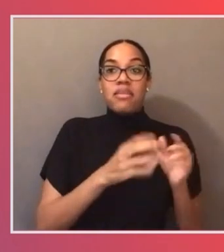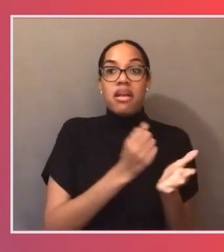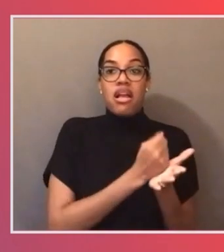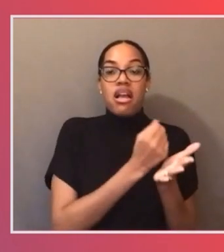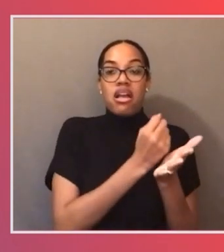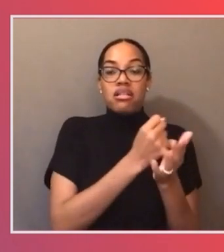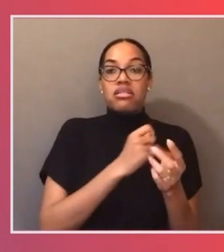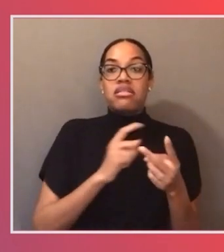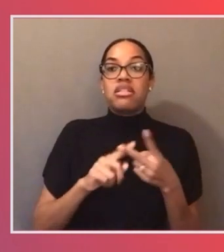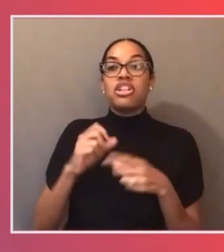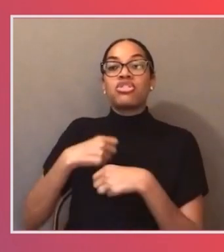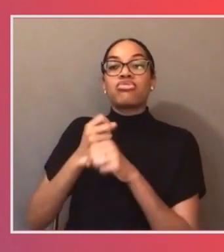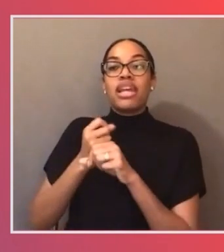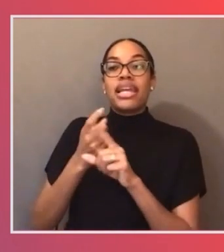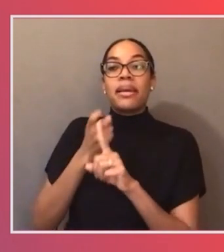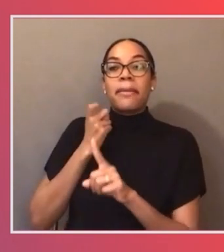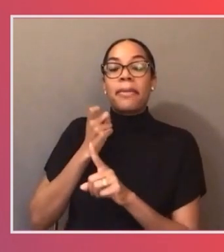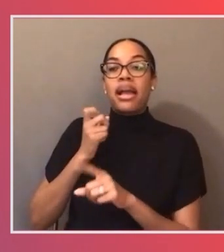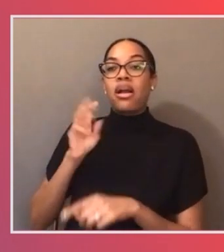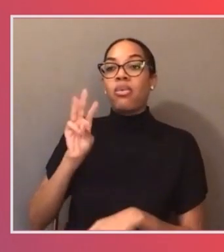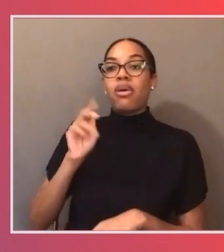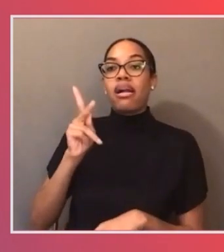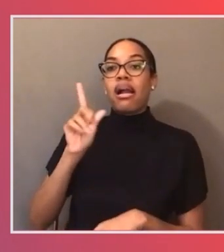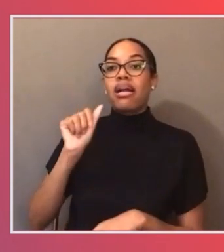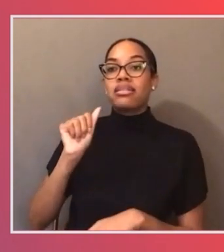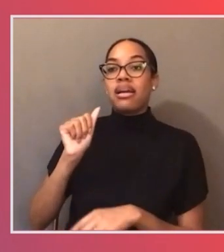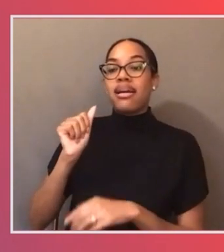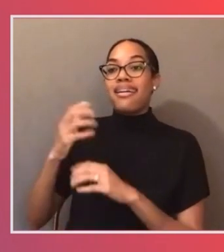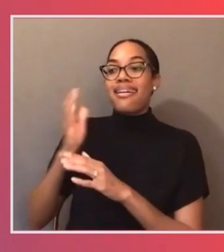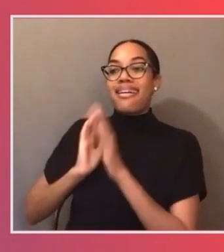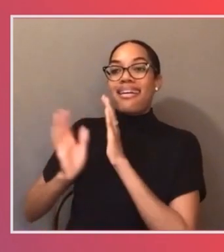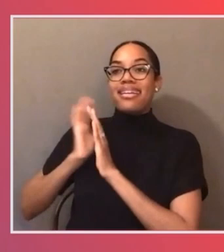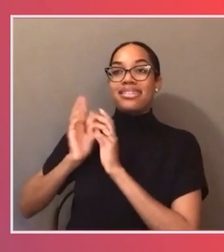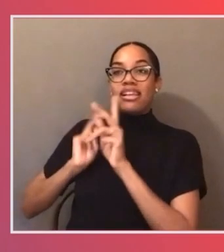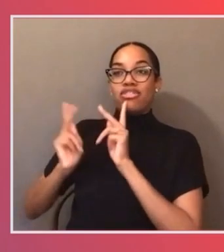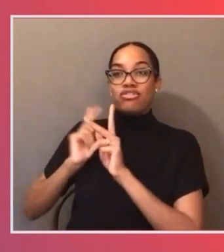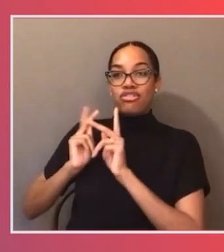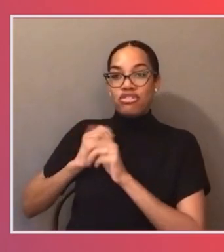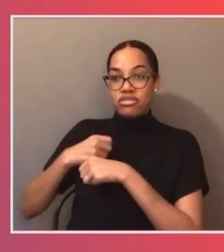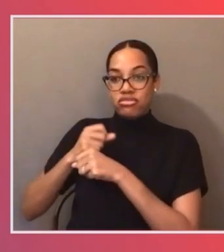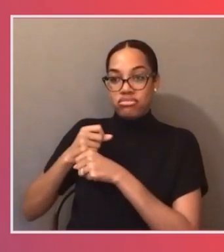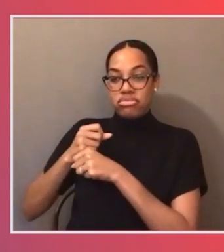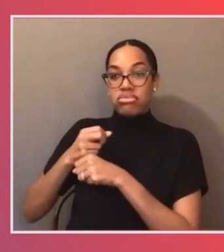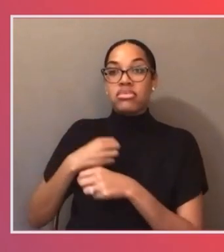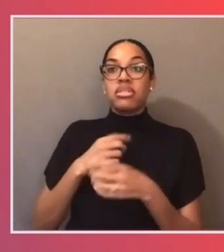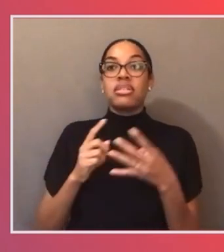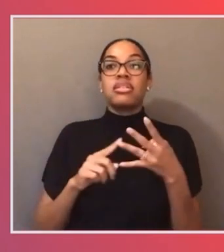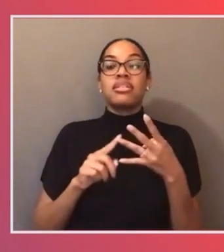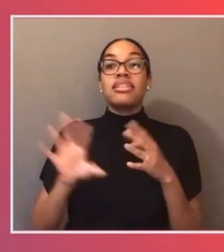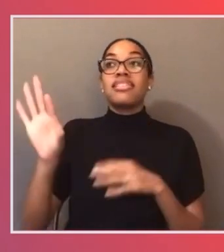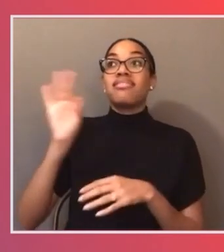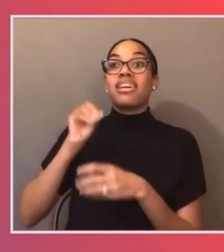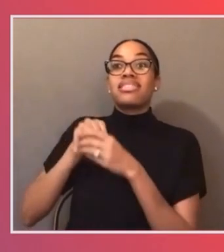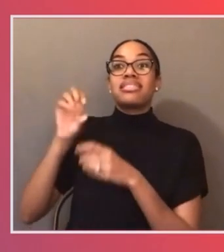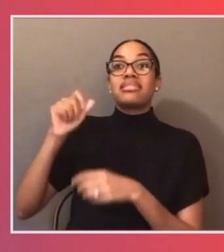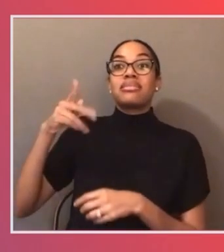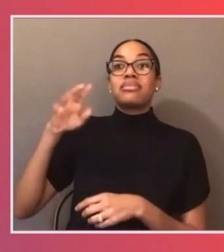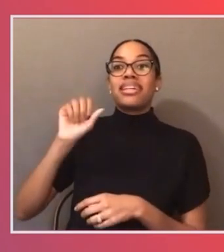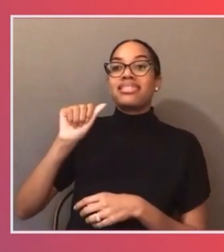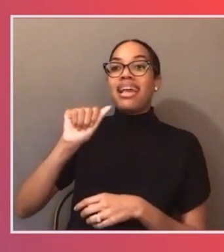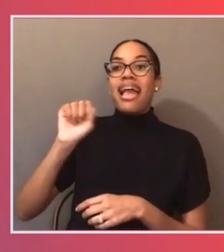Wakanda in the form of an asteroid. Or D, discovered as a result of a volcanic eruption.